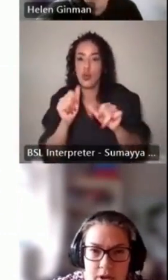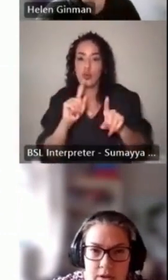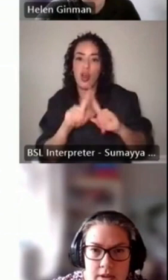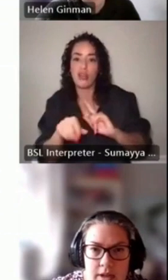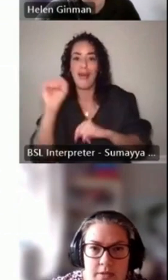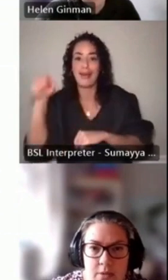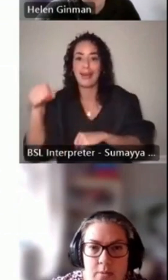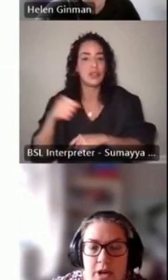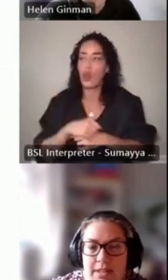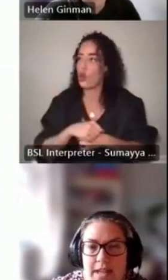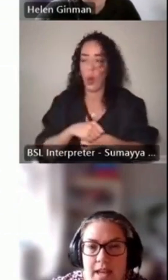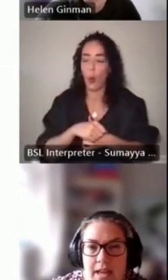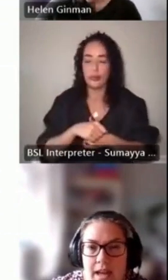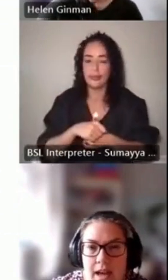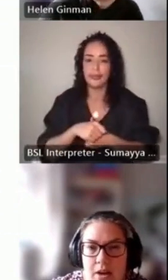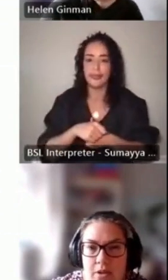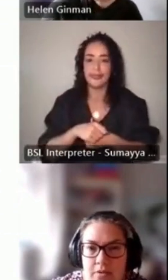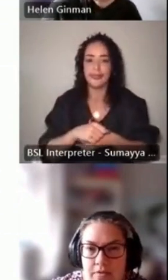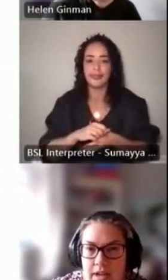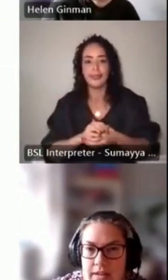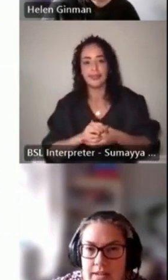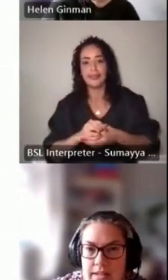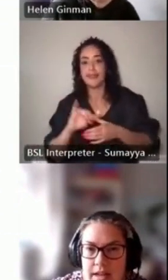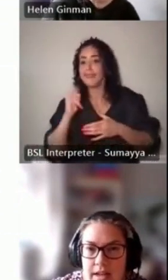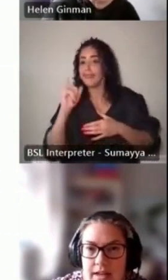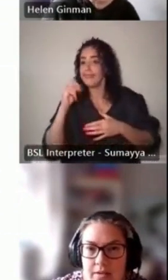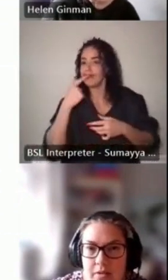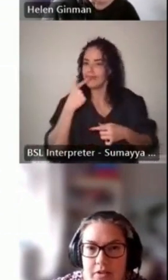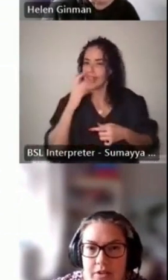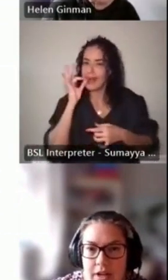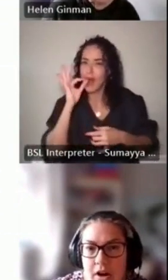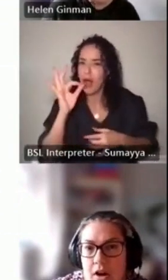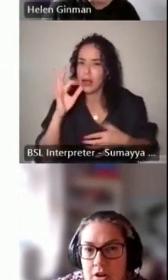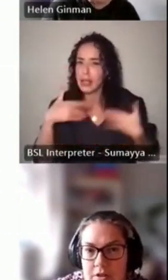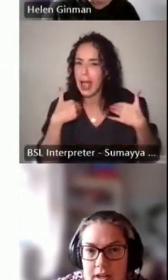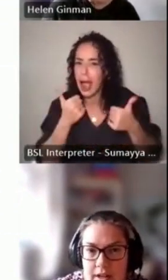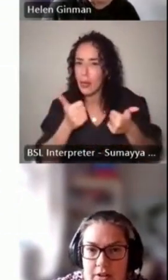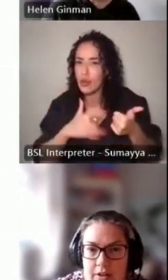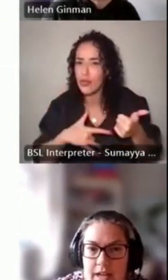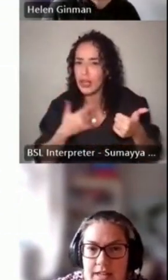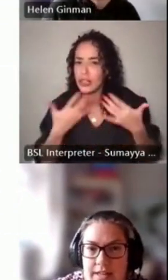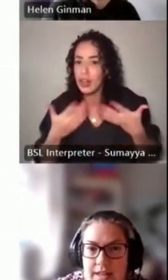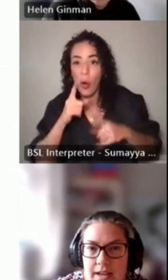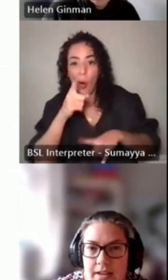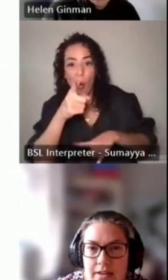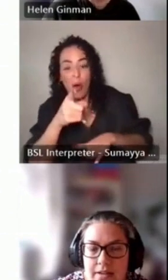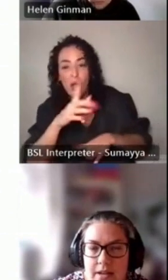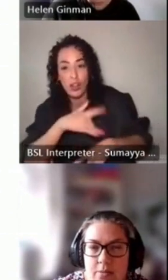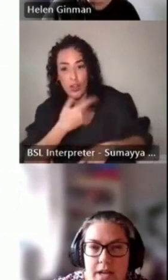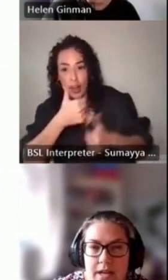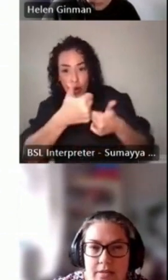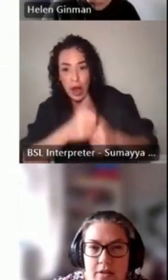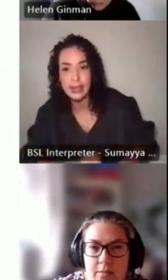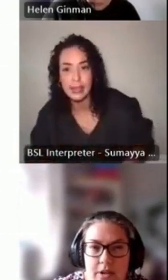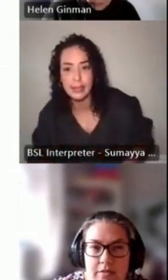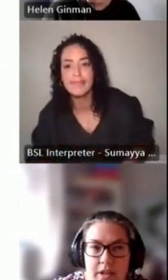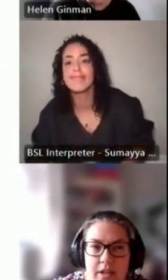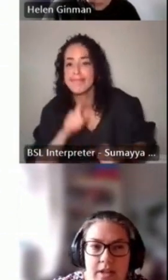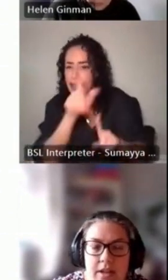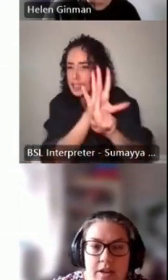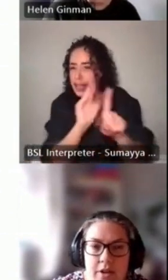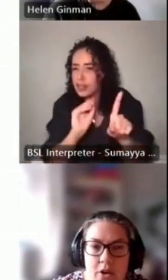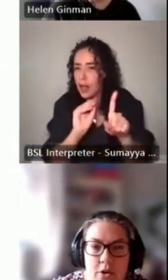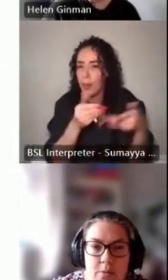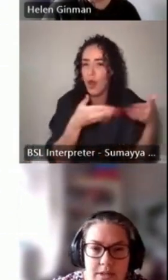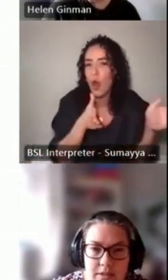a no. So we might say, how are you feeling today, rather than are you feeling okay today? So that would be an example